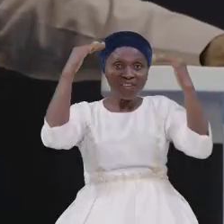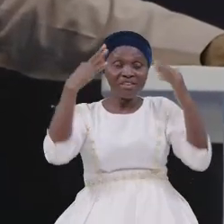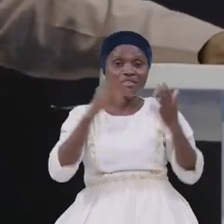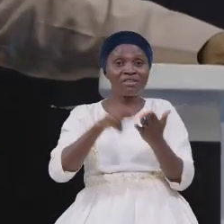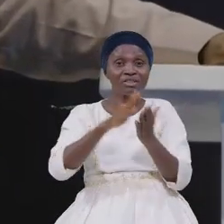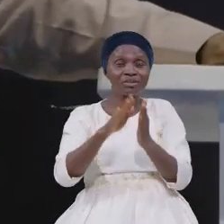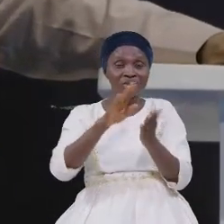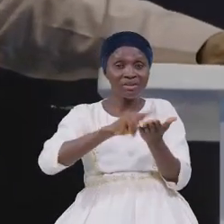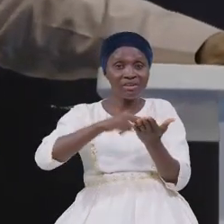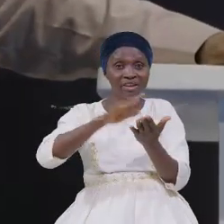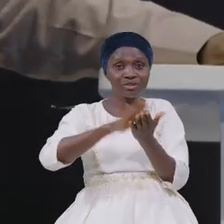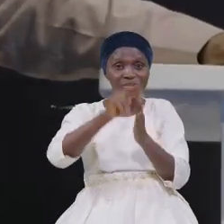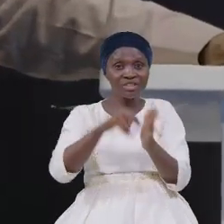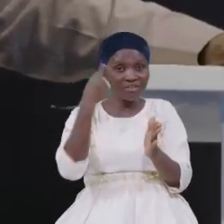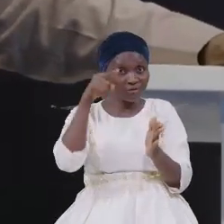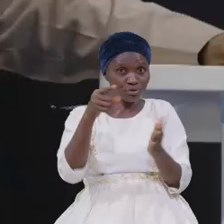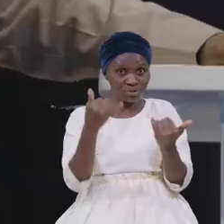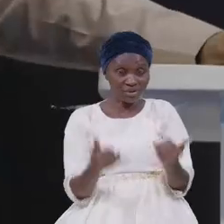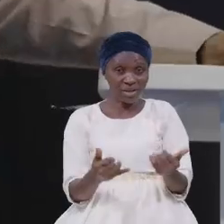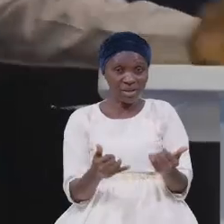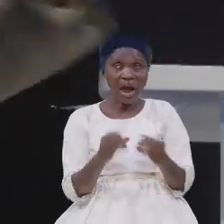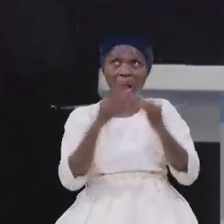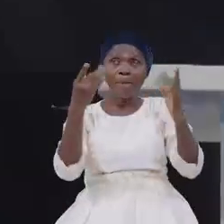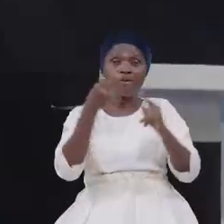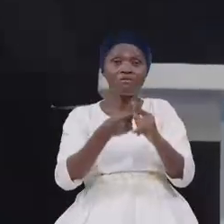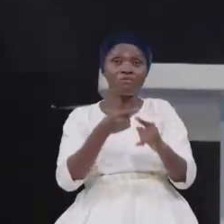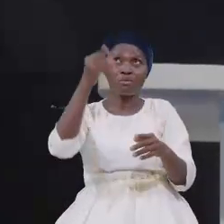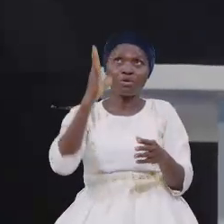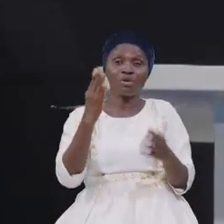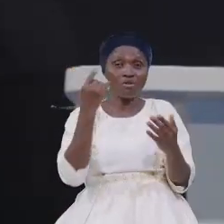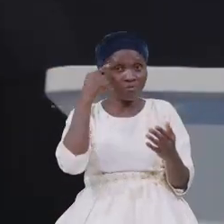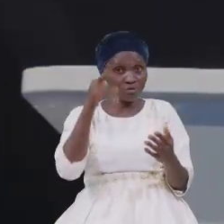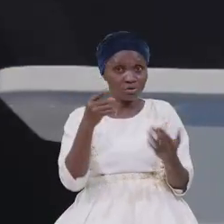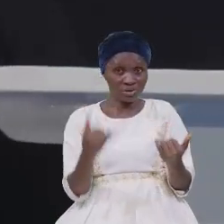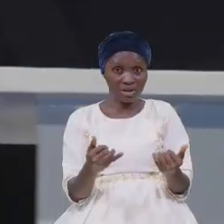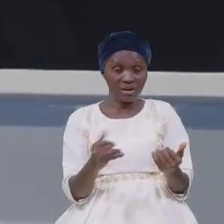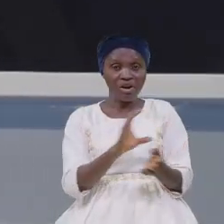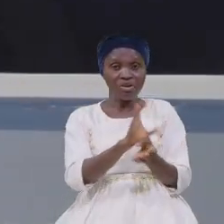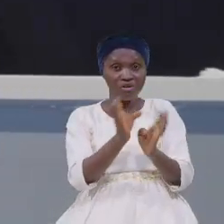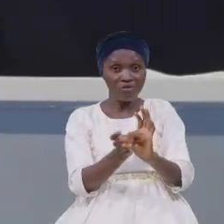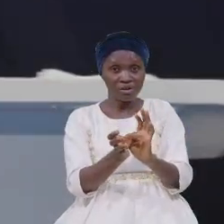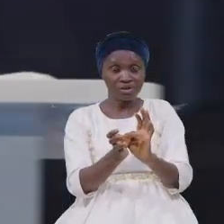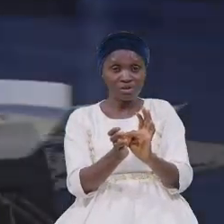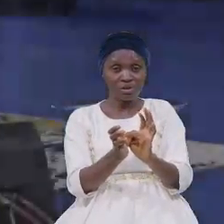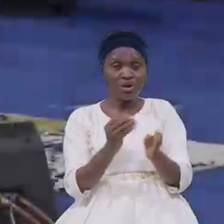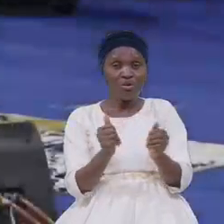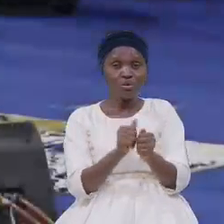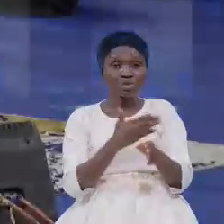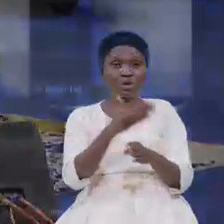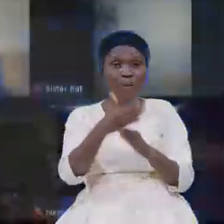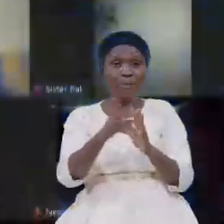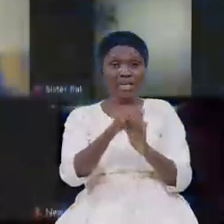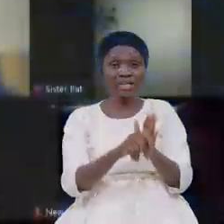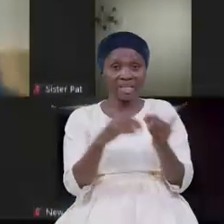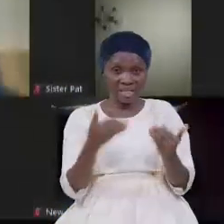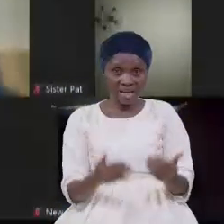Abundance from the Almighty has now come for you. Conversion, what completeness has now come for you.